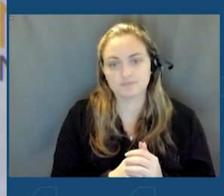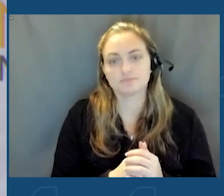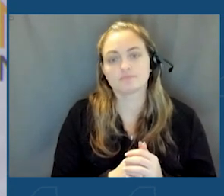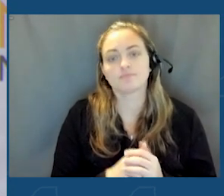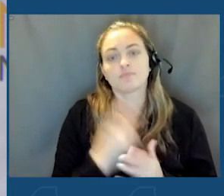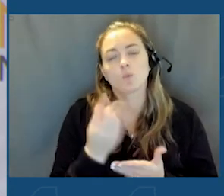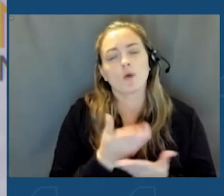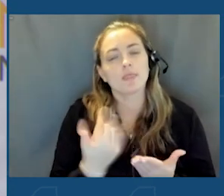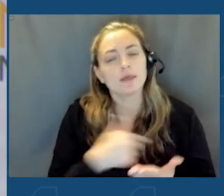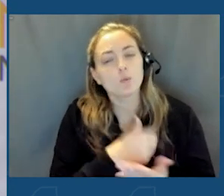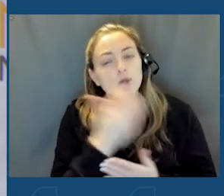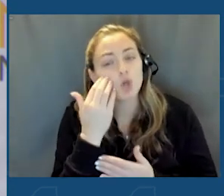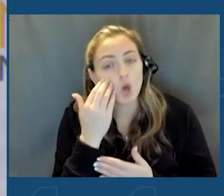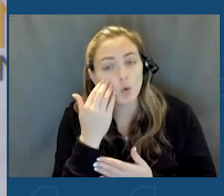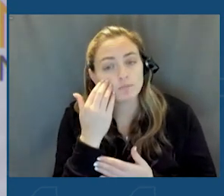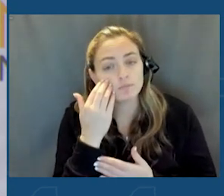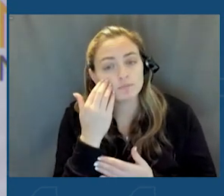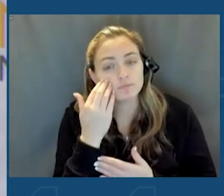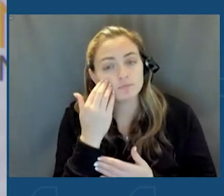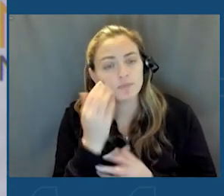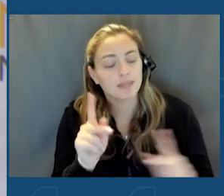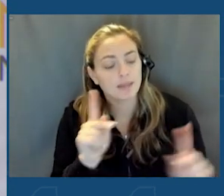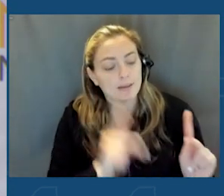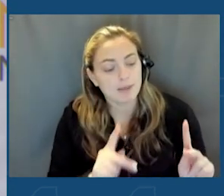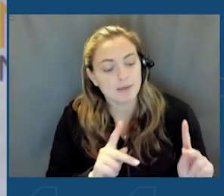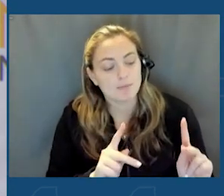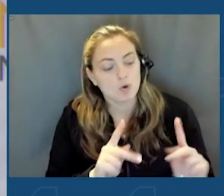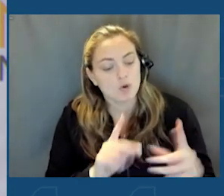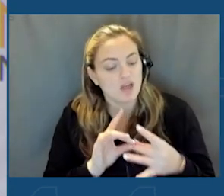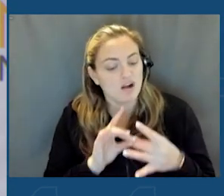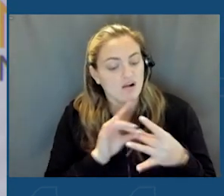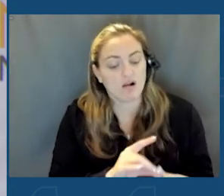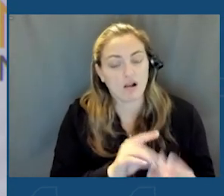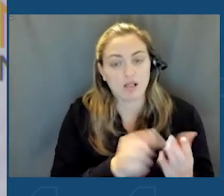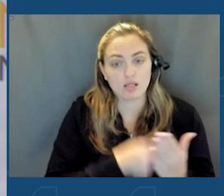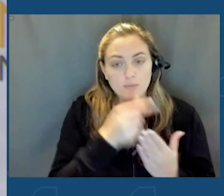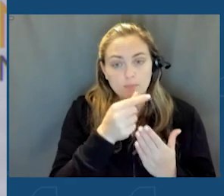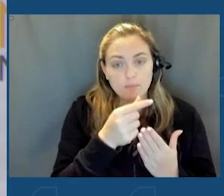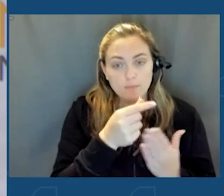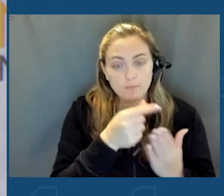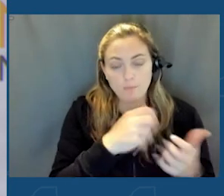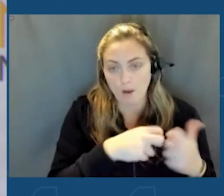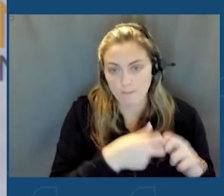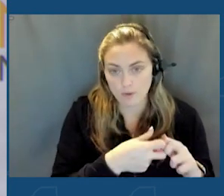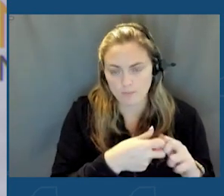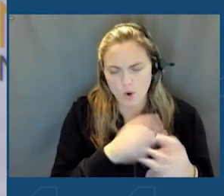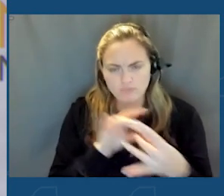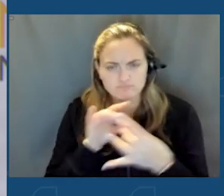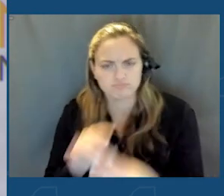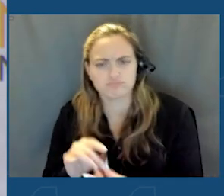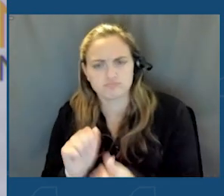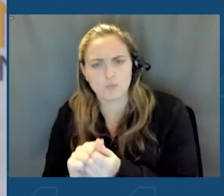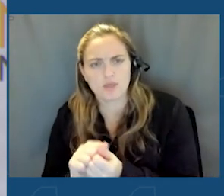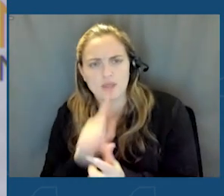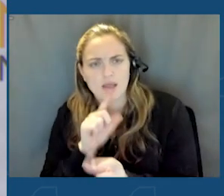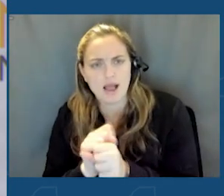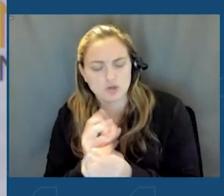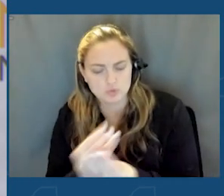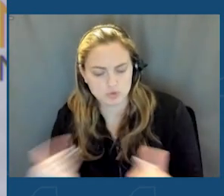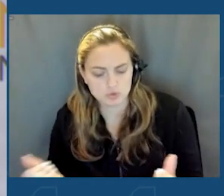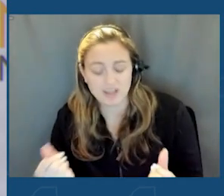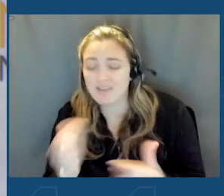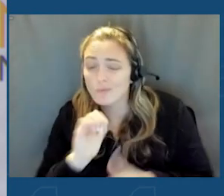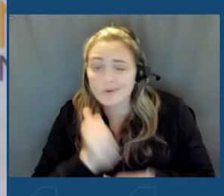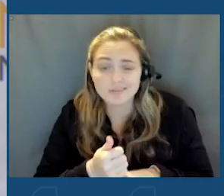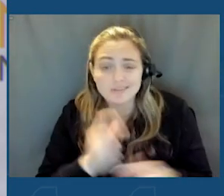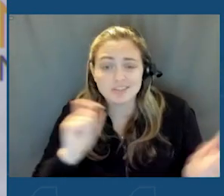know is that the people who are closest to the problem are closest to the solution. And if we want to create change, we will absolutely do it a